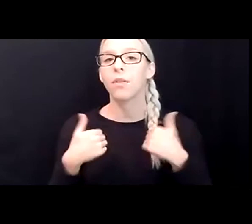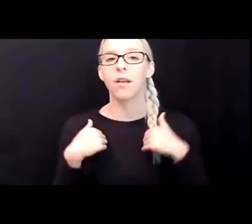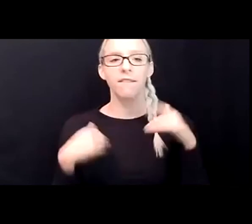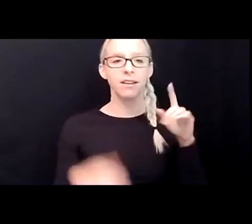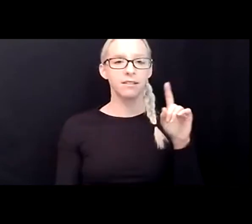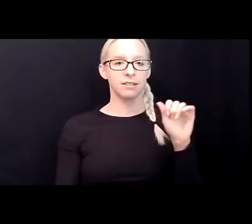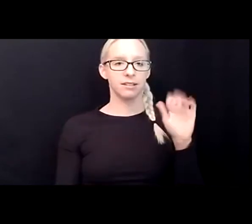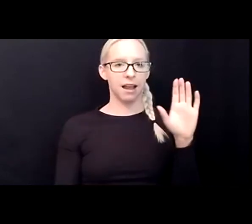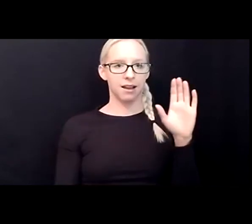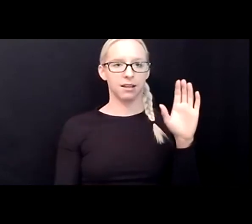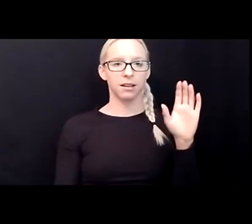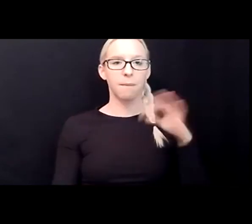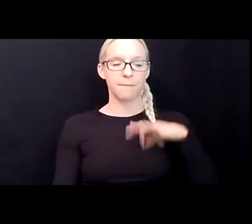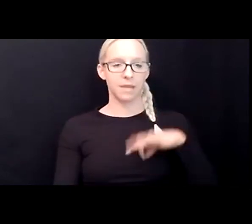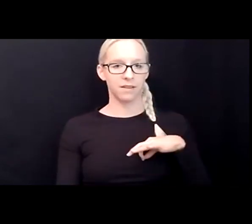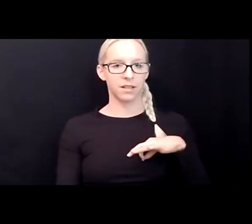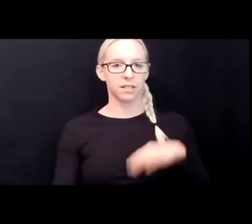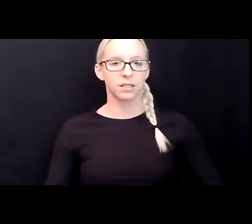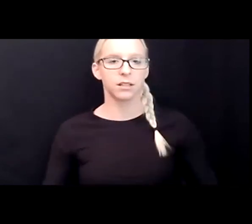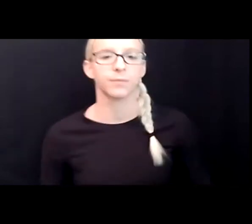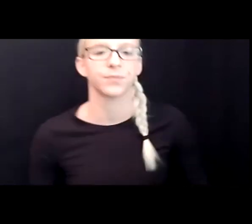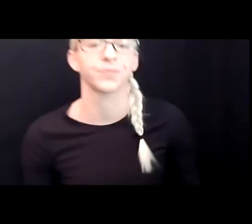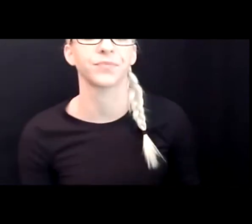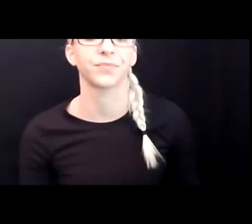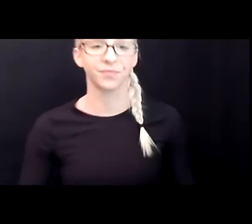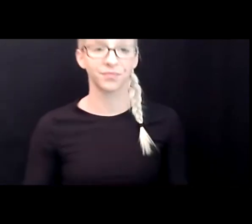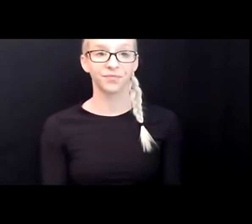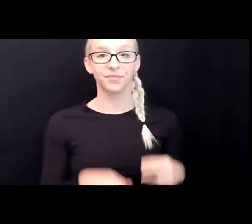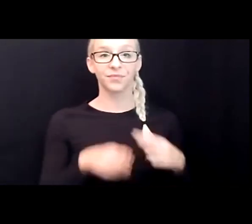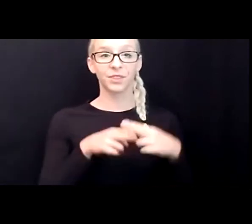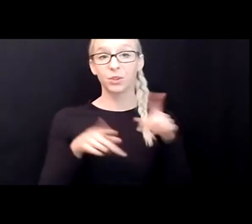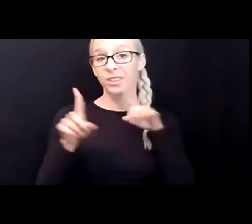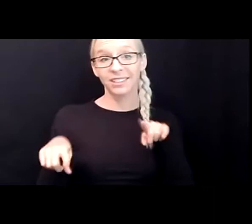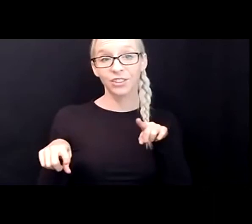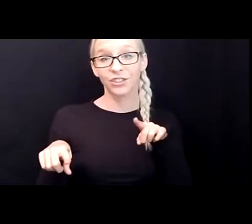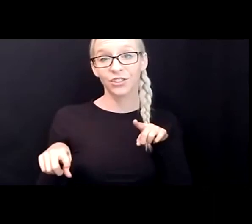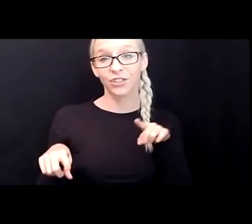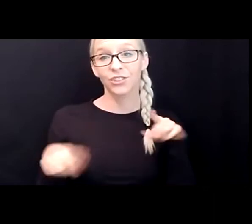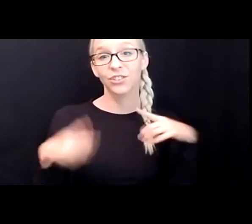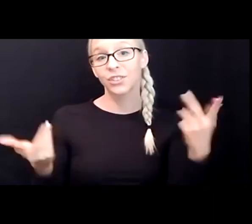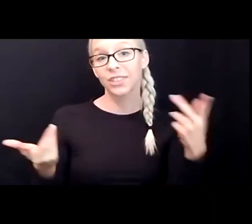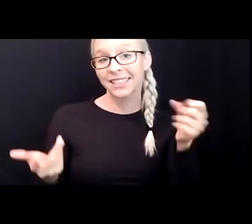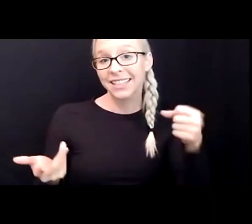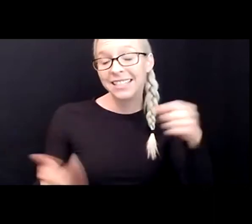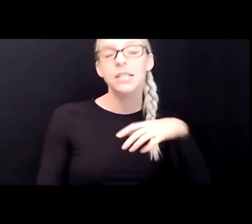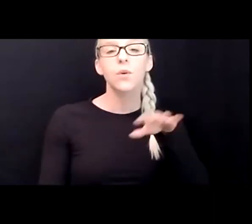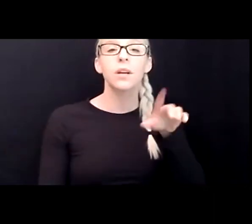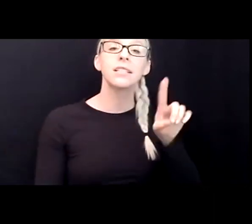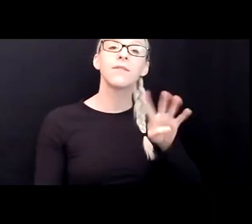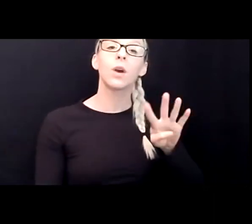benefits. Yeah, the short answer is yes. Well, if it's a D4A or